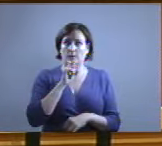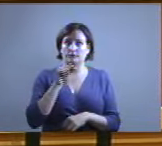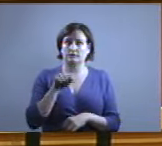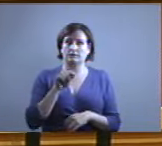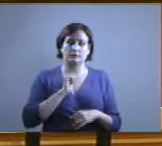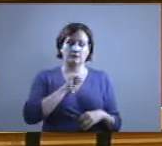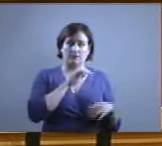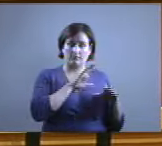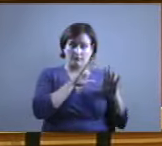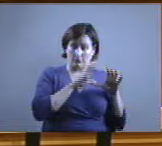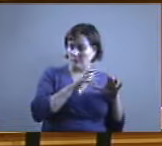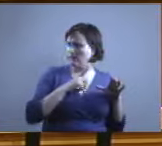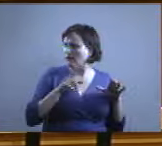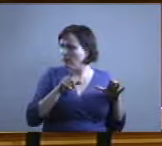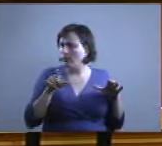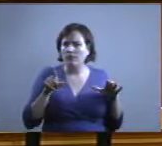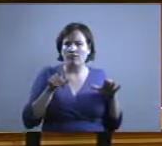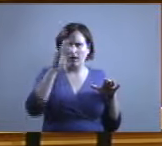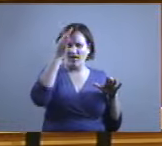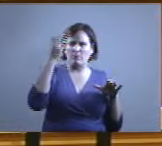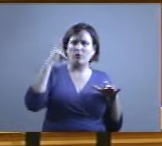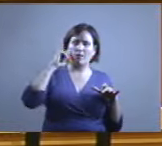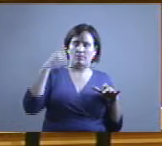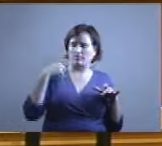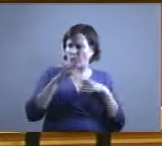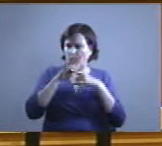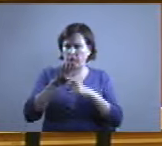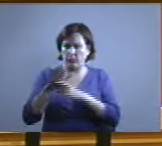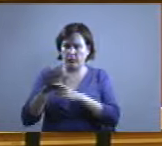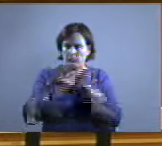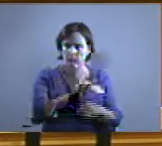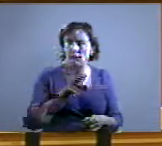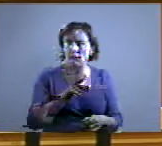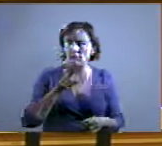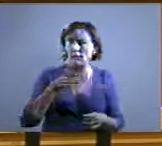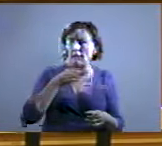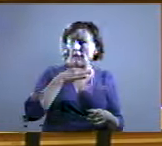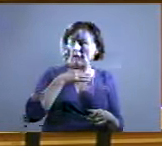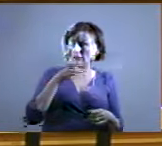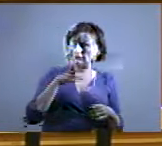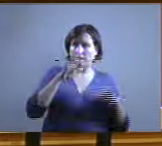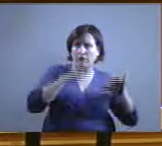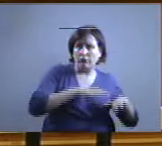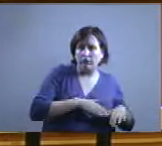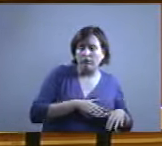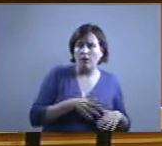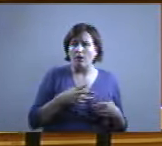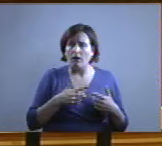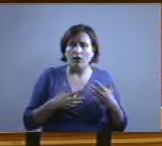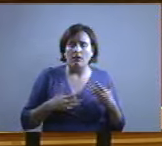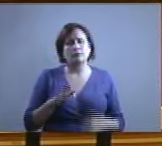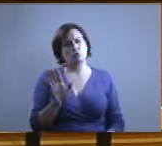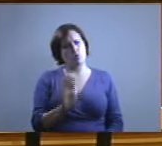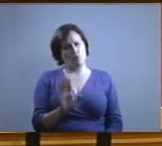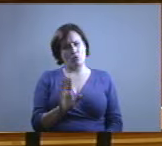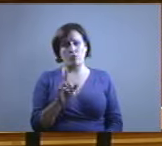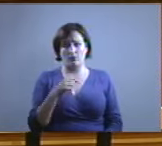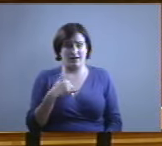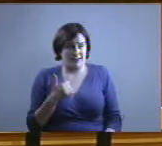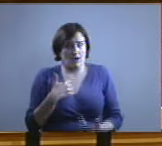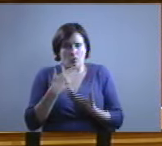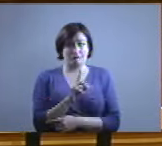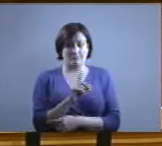languages, while the languages of the oppressors were prominent to English. We want to assure South Africans, abantu bethu,